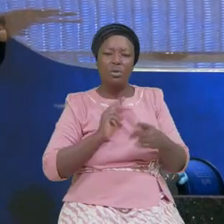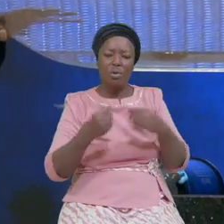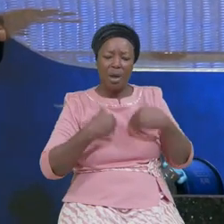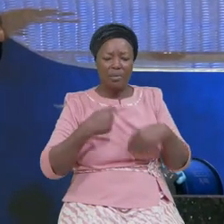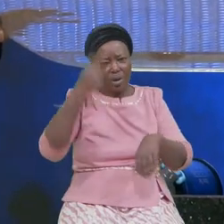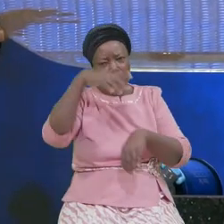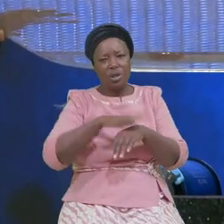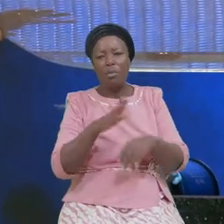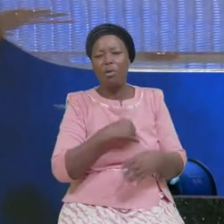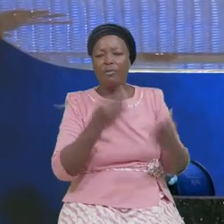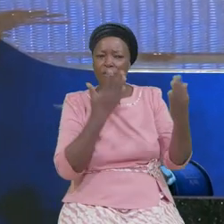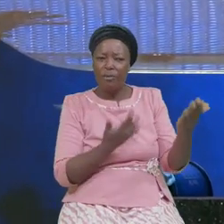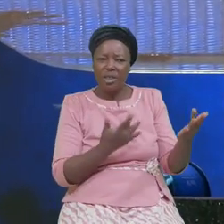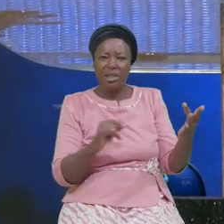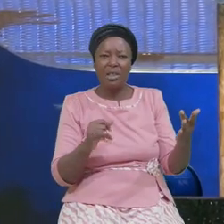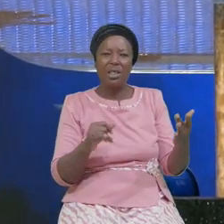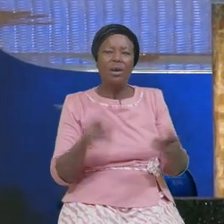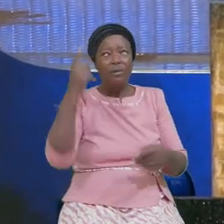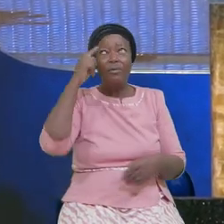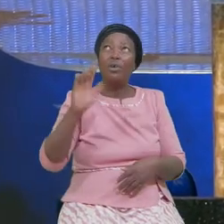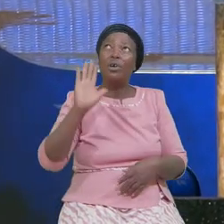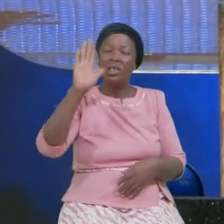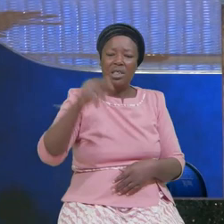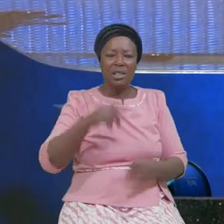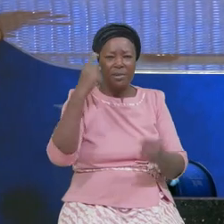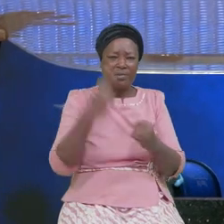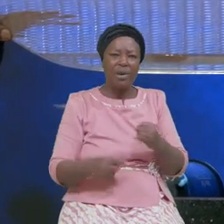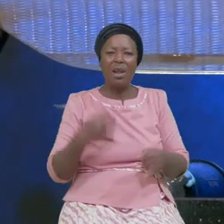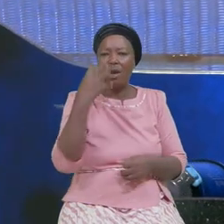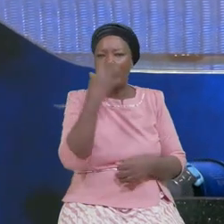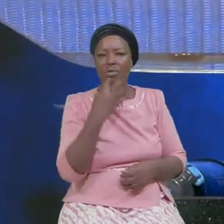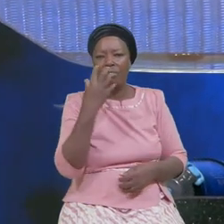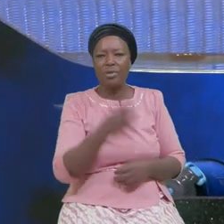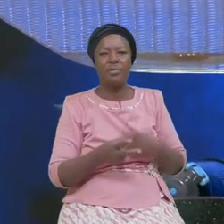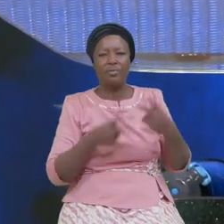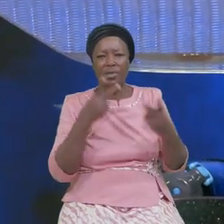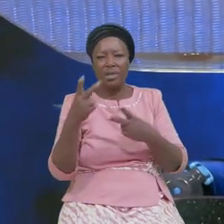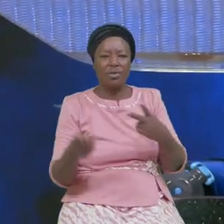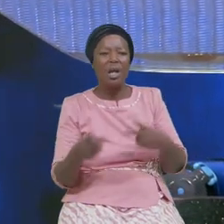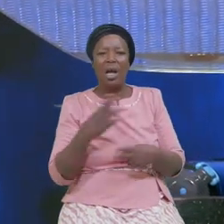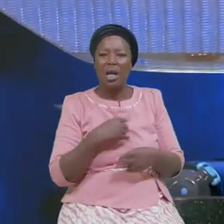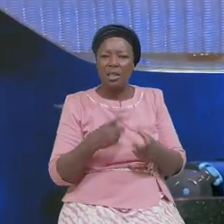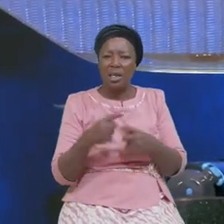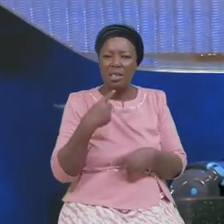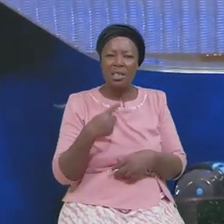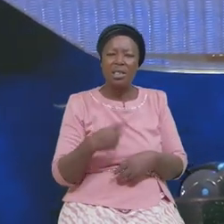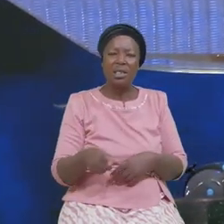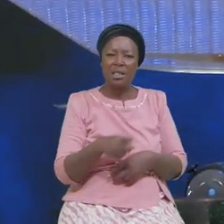of waiting for his final glorious visitation. It says,